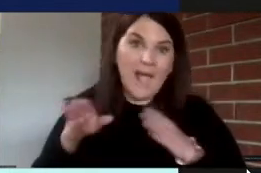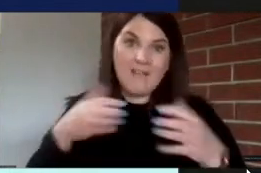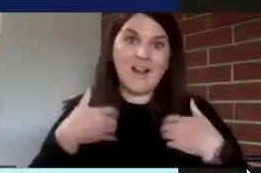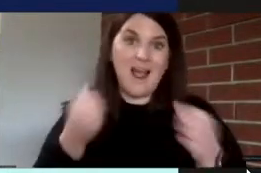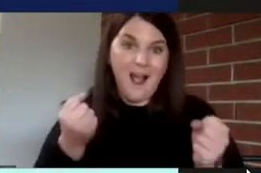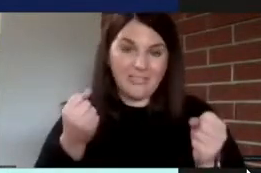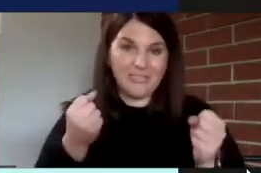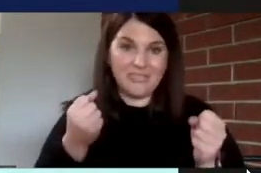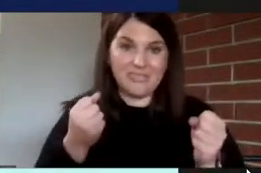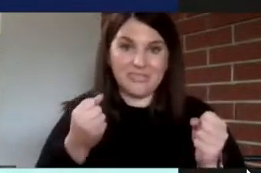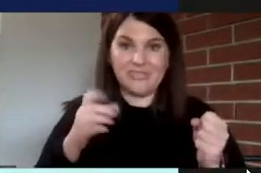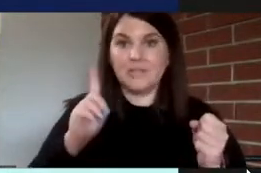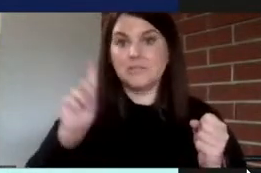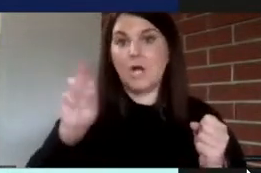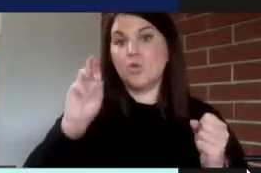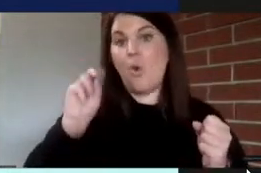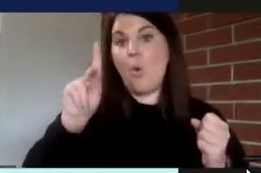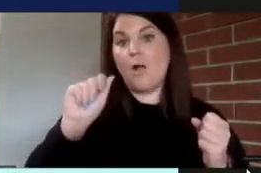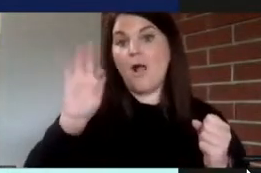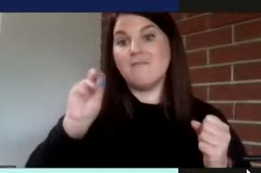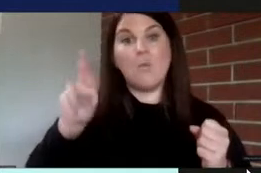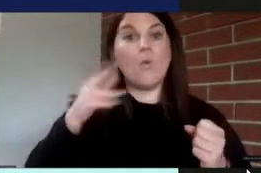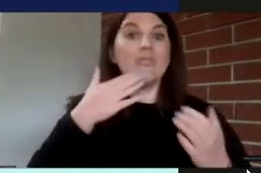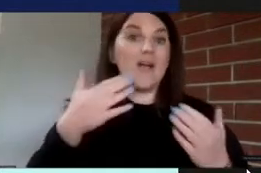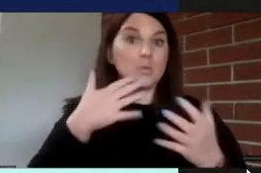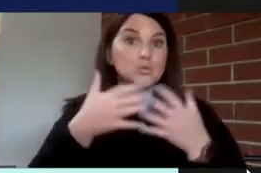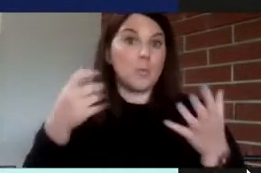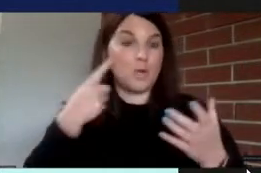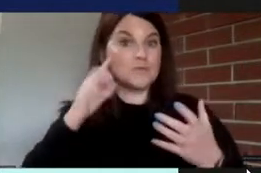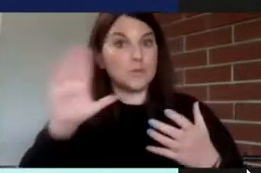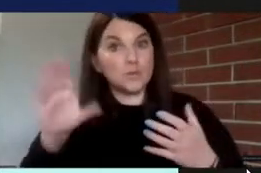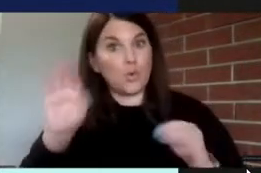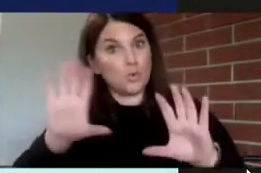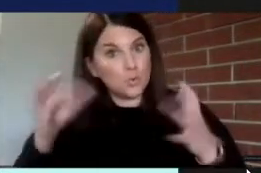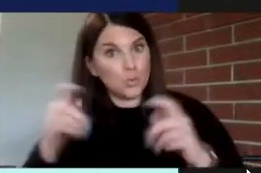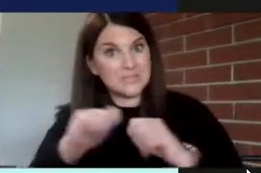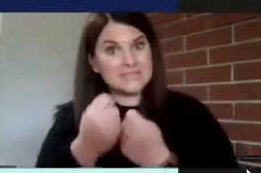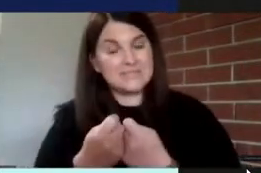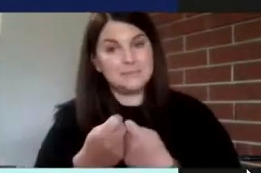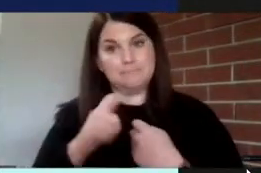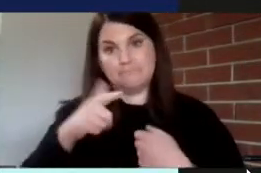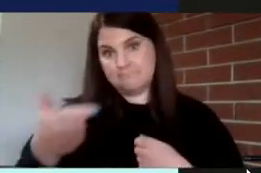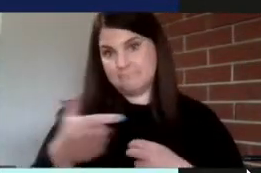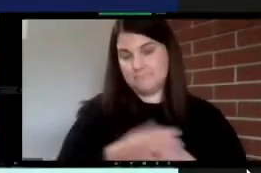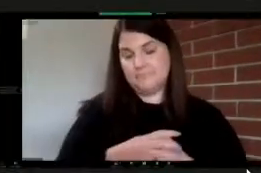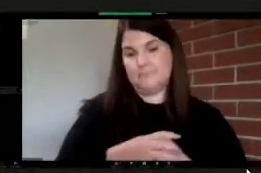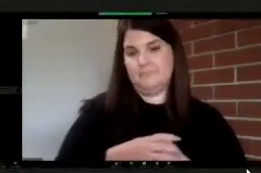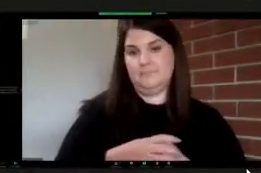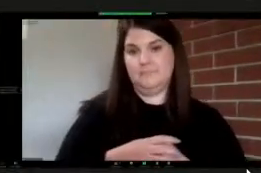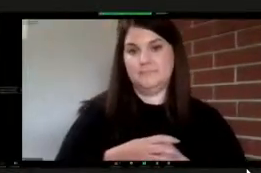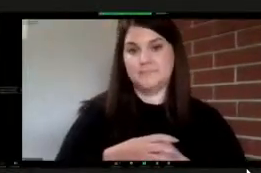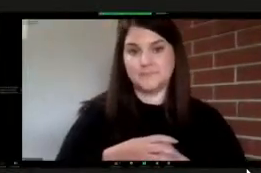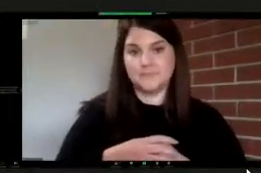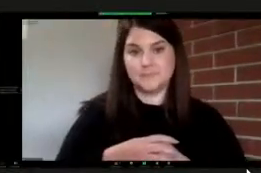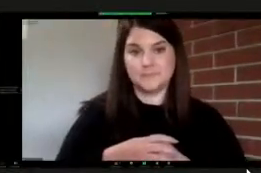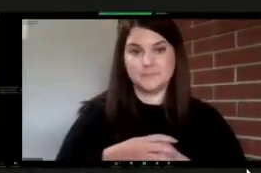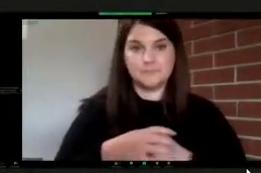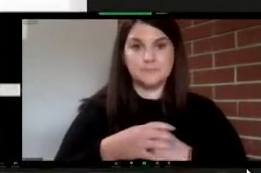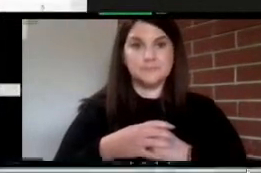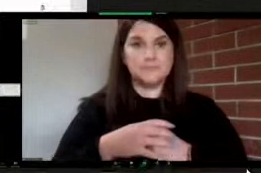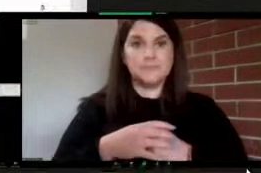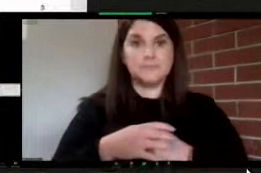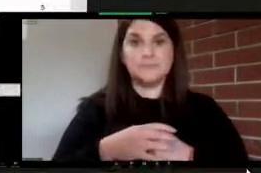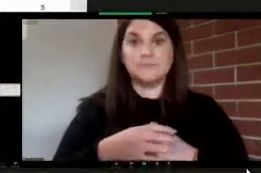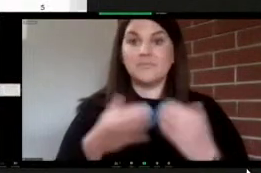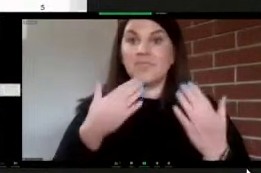health. Dr. Okafor, thank you so much to you and your entire team for the work. I turn it over to you. Thank you, Madam